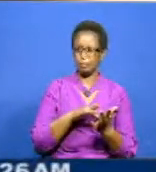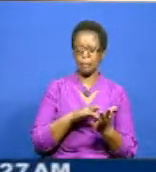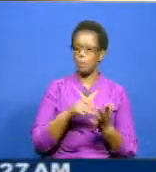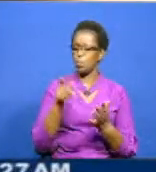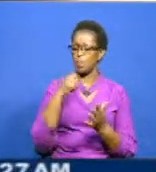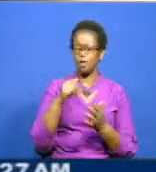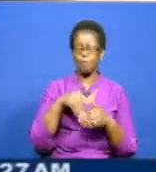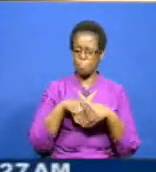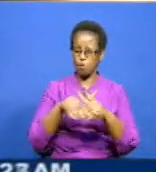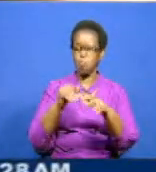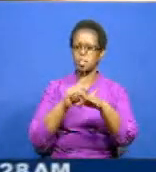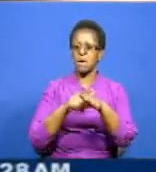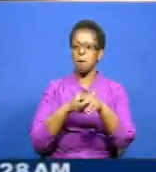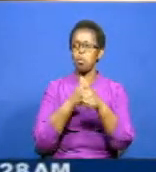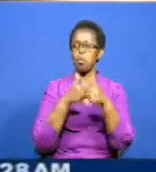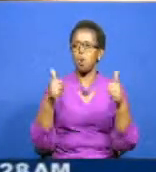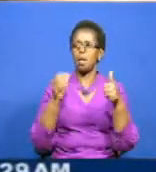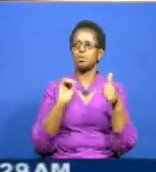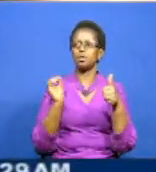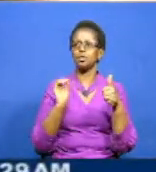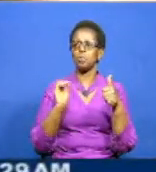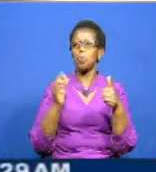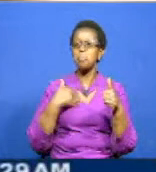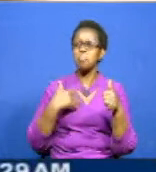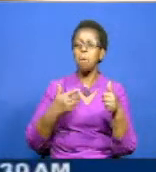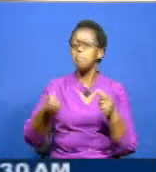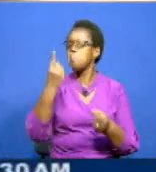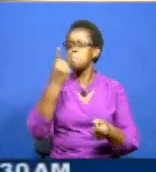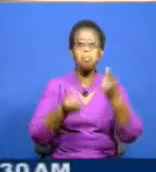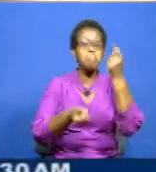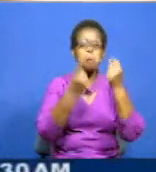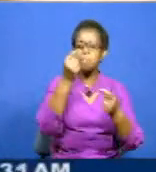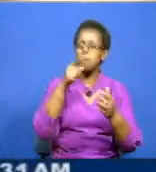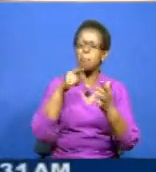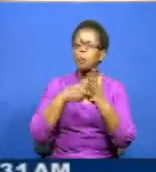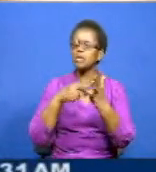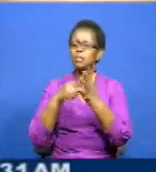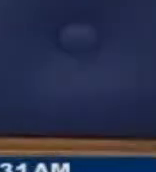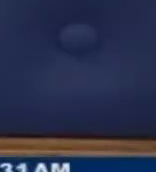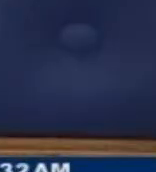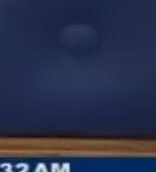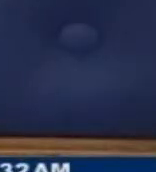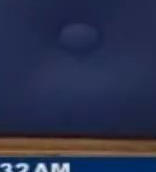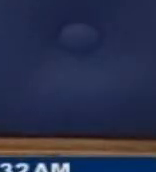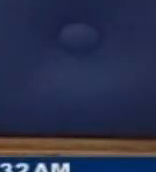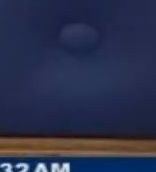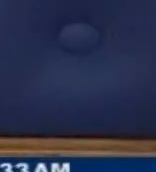timekeeping and frivolous points of orders. I feel, Chair,